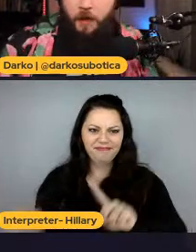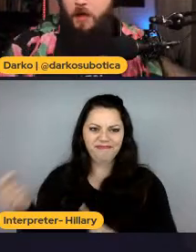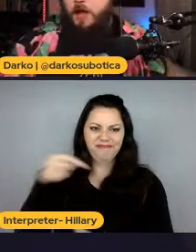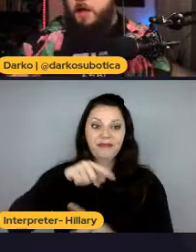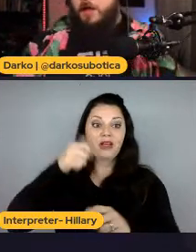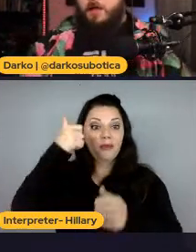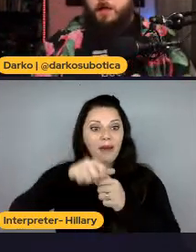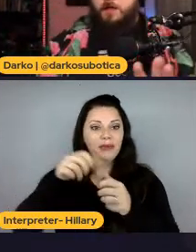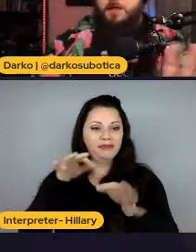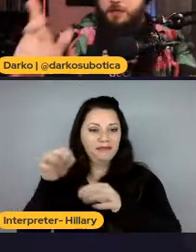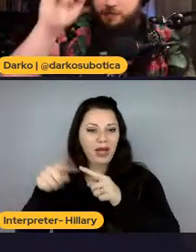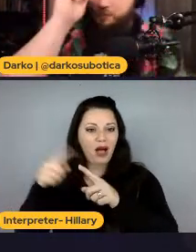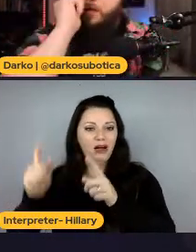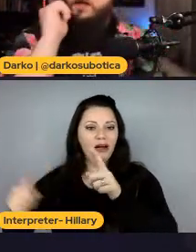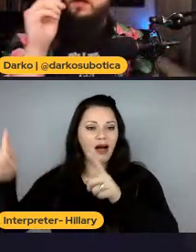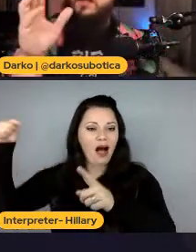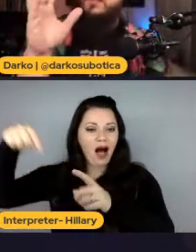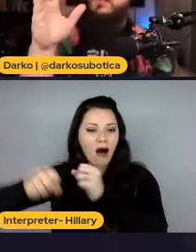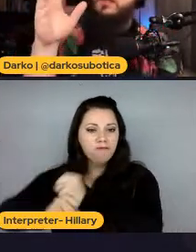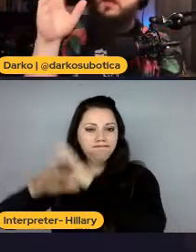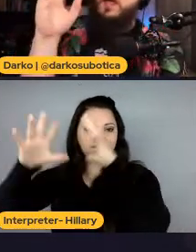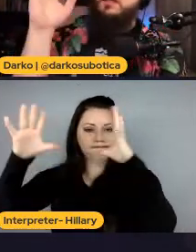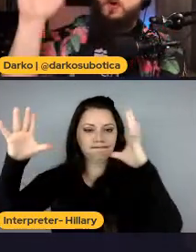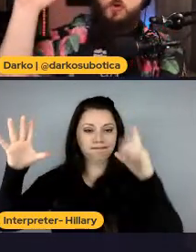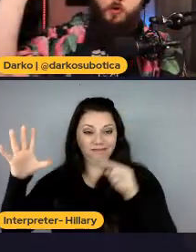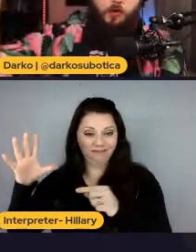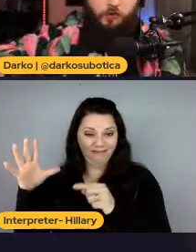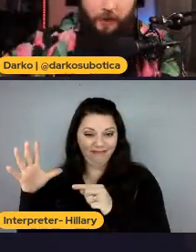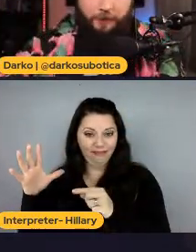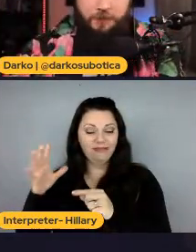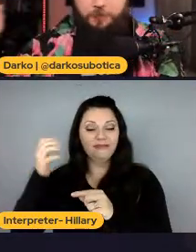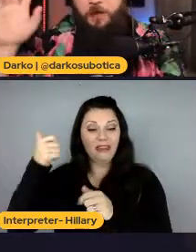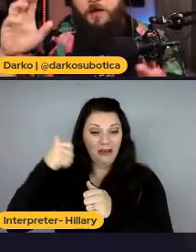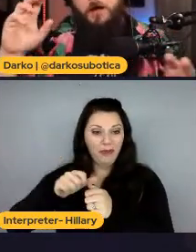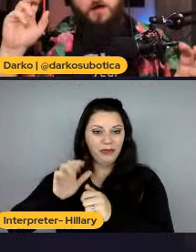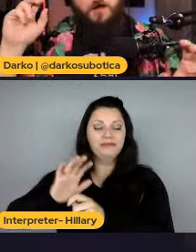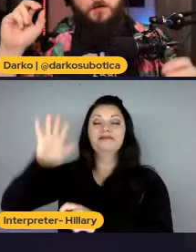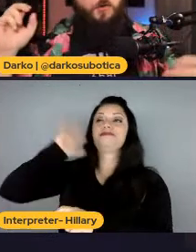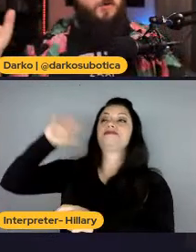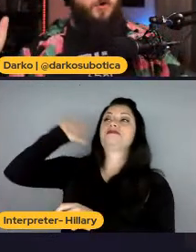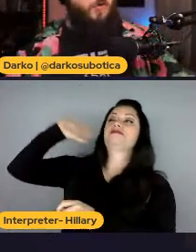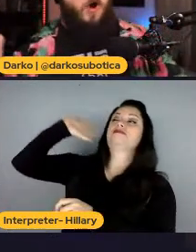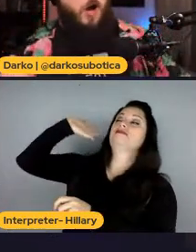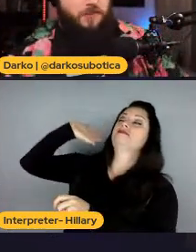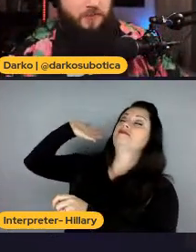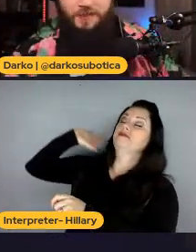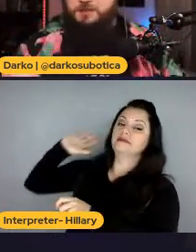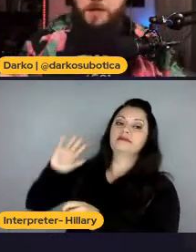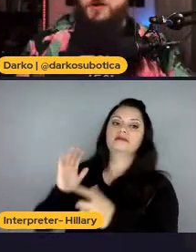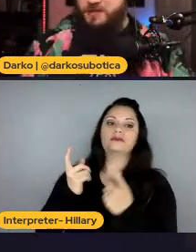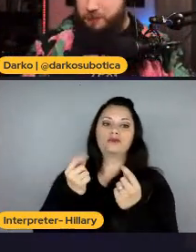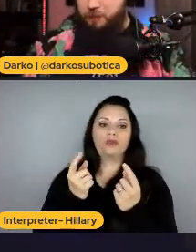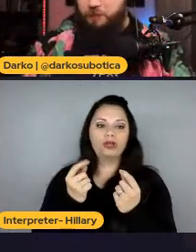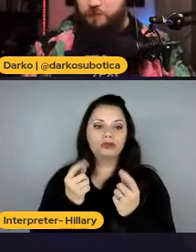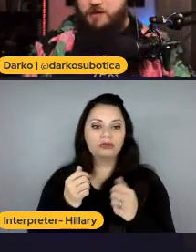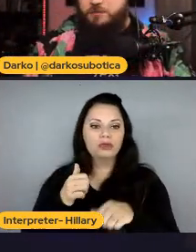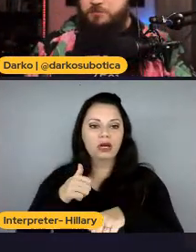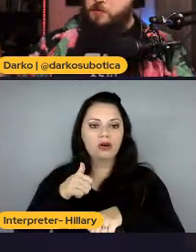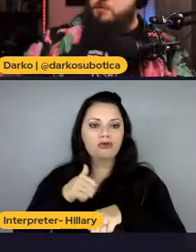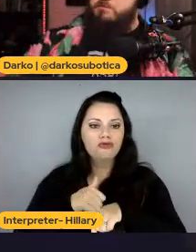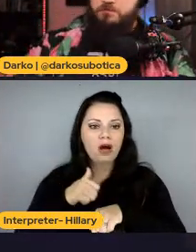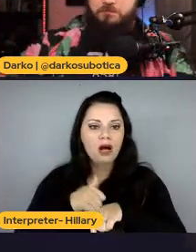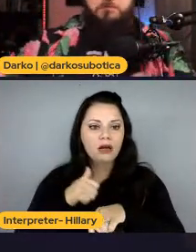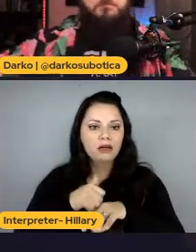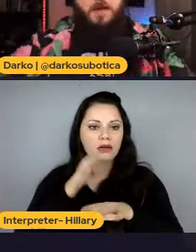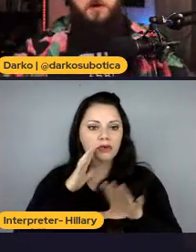weapons. Think about this. In the old times, you would throw rocks and spears at people, right?